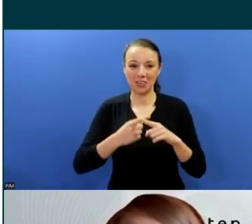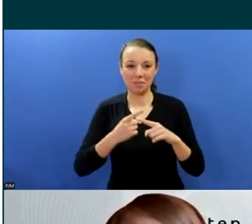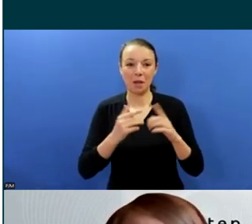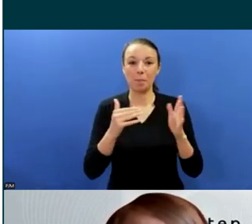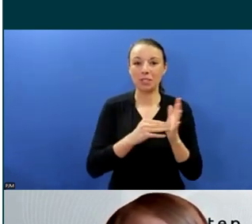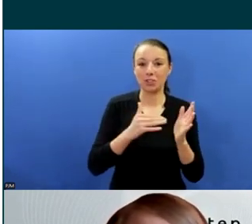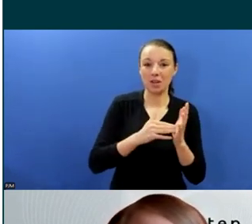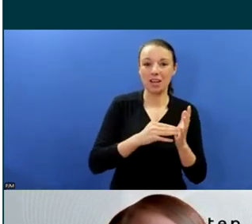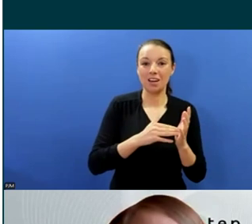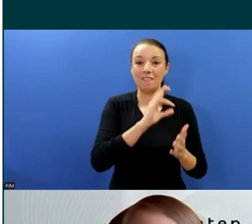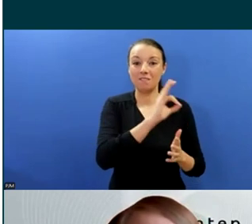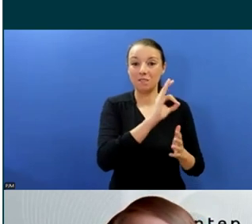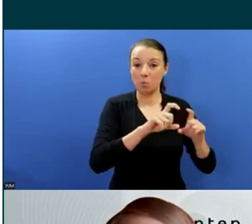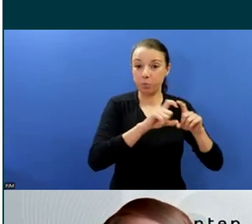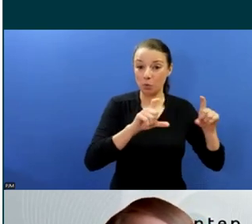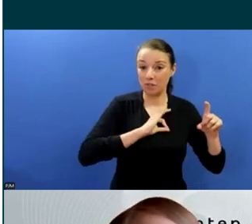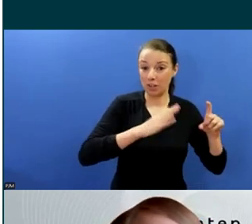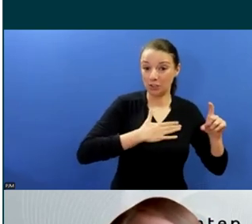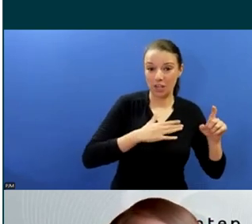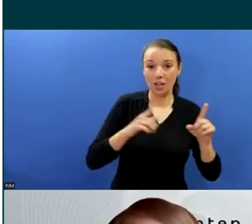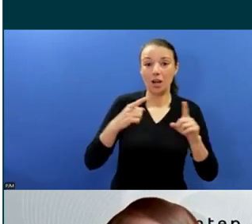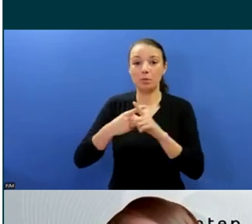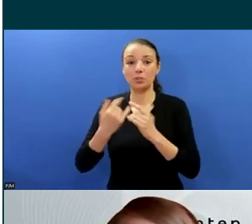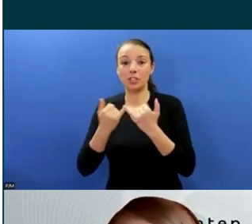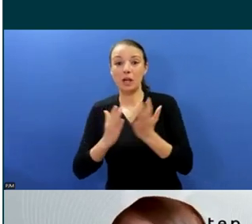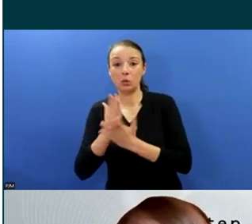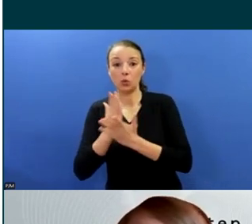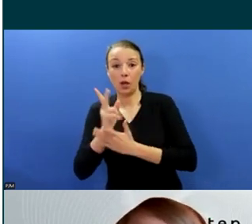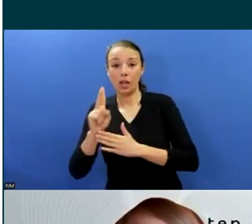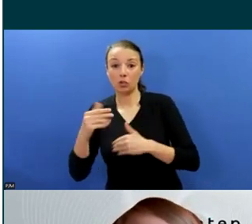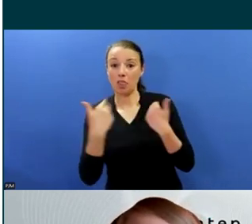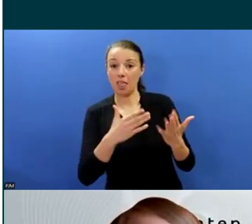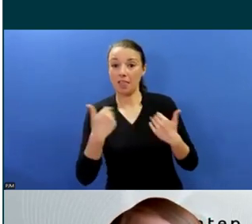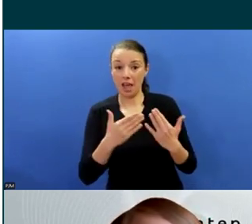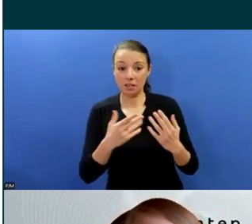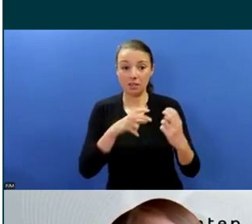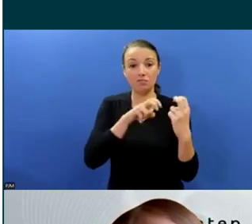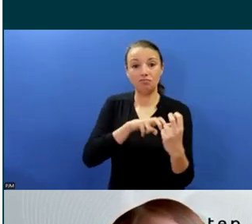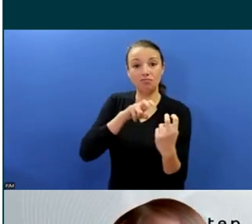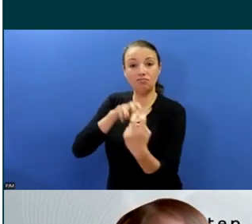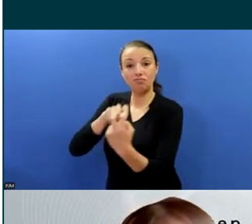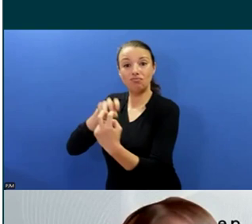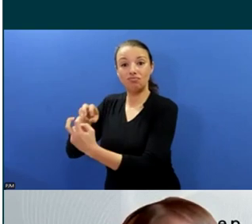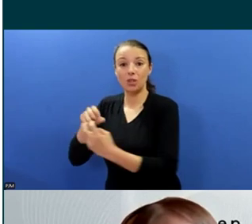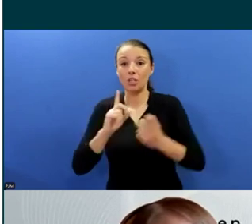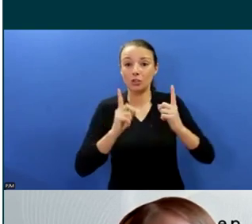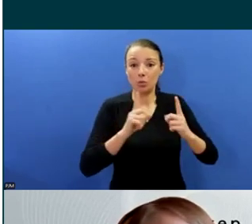each participant. Approximately every 10 minutes, a bell rang and the next property owners had their